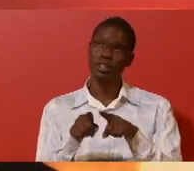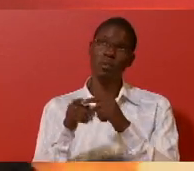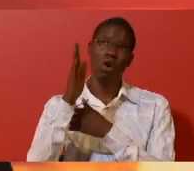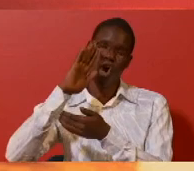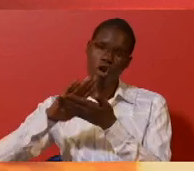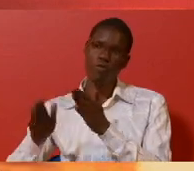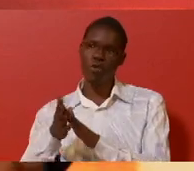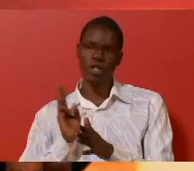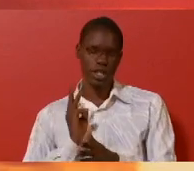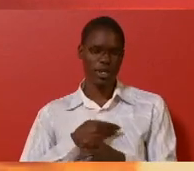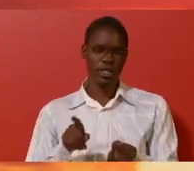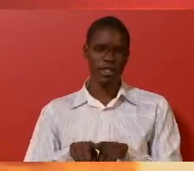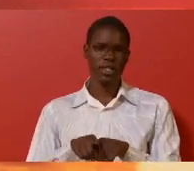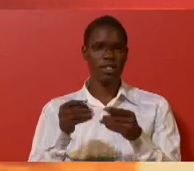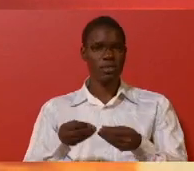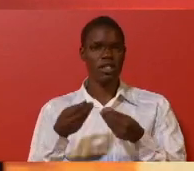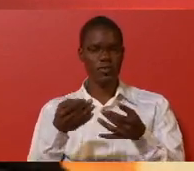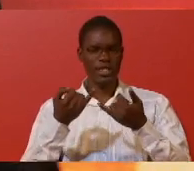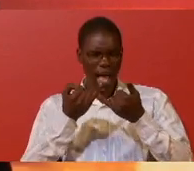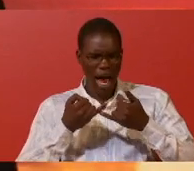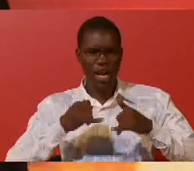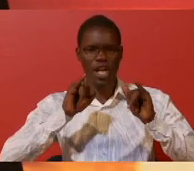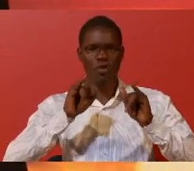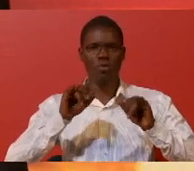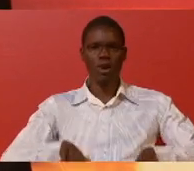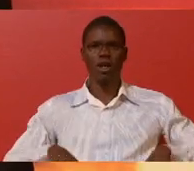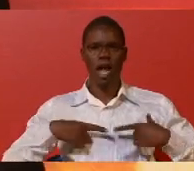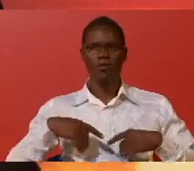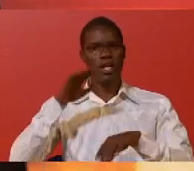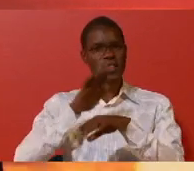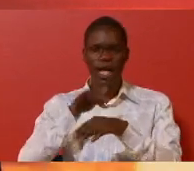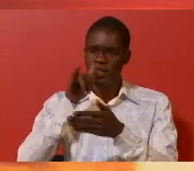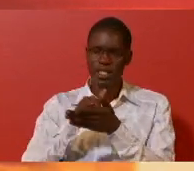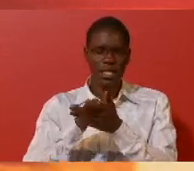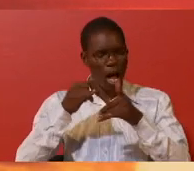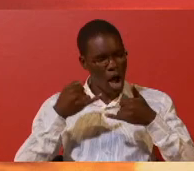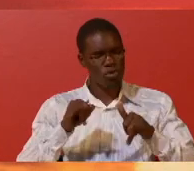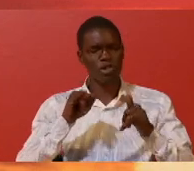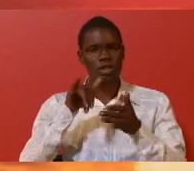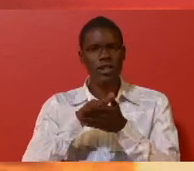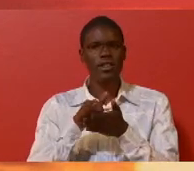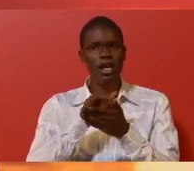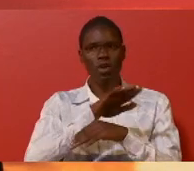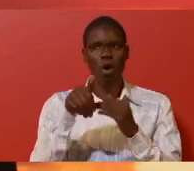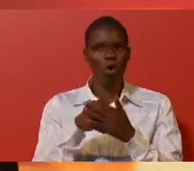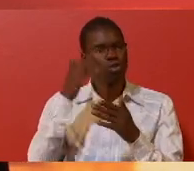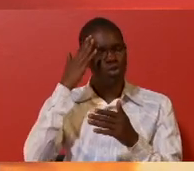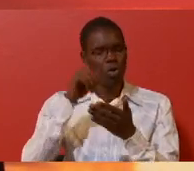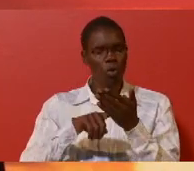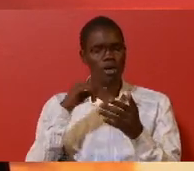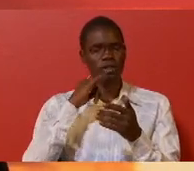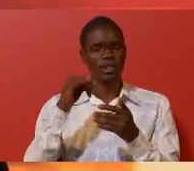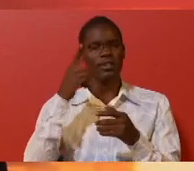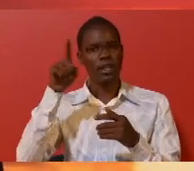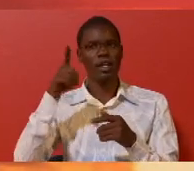and He gives us a new lease on life. That is the good news. That is the good news, that we don't always do it right. But